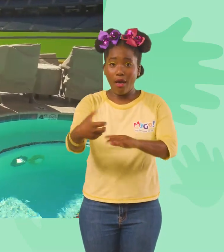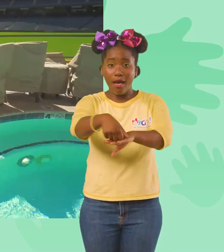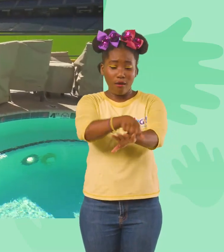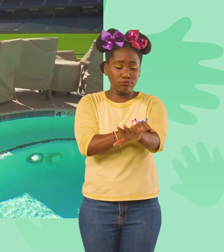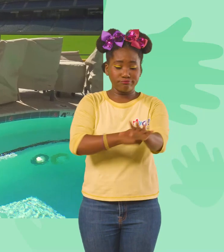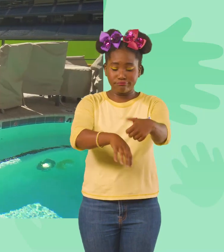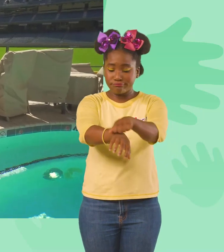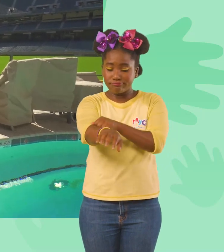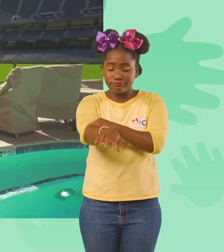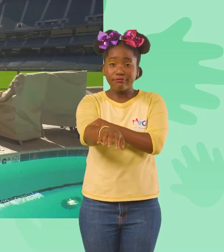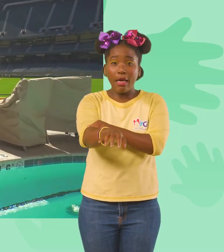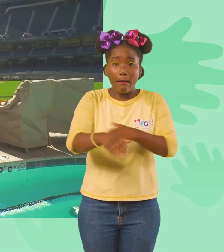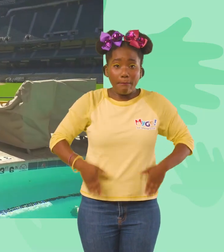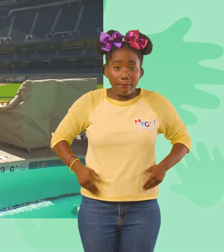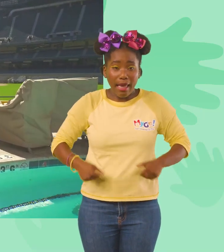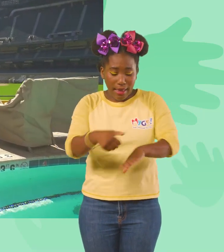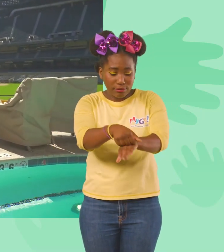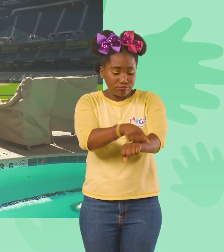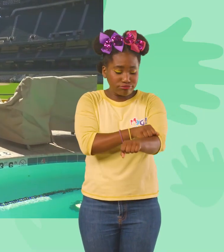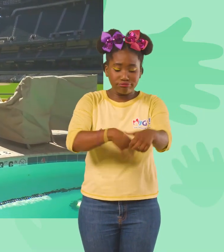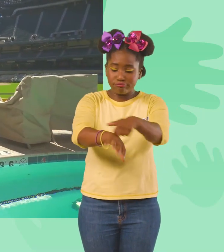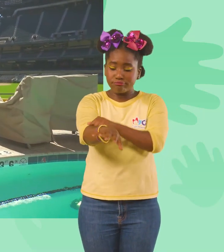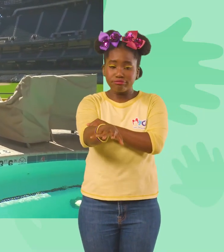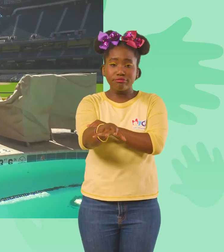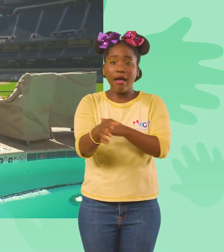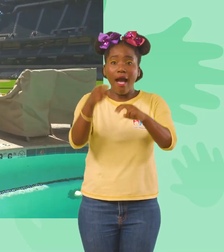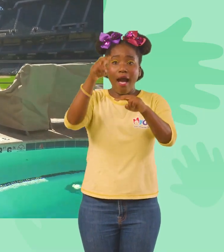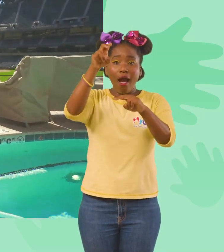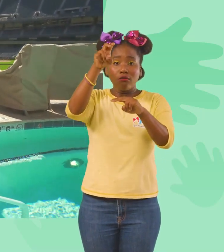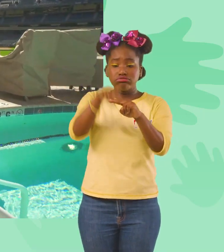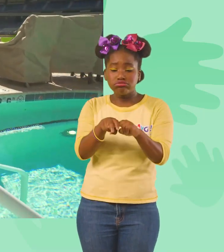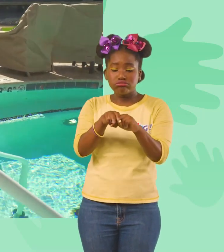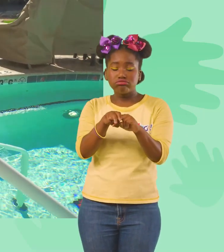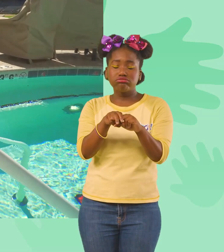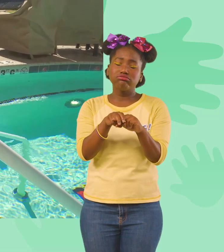pants. Perfect. Okay, now let's take a dip.